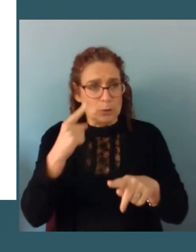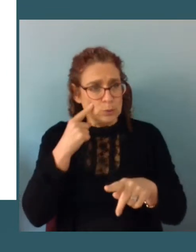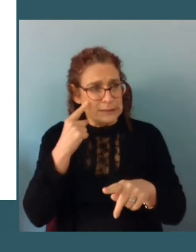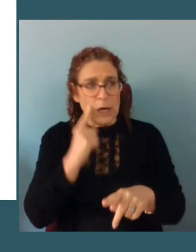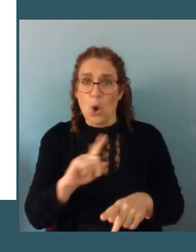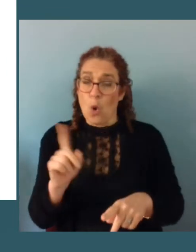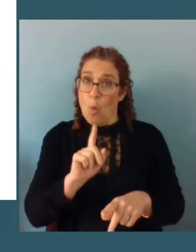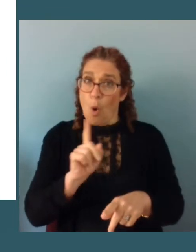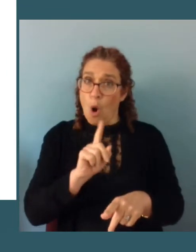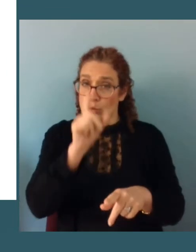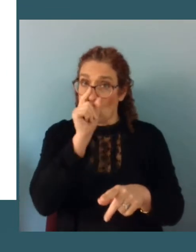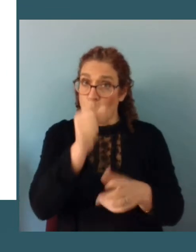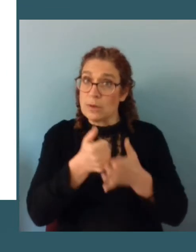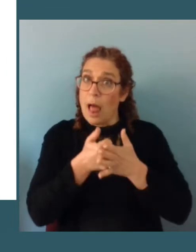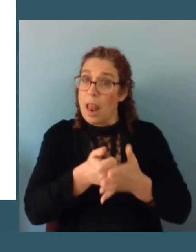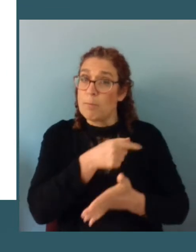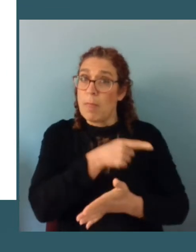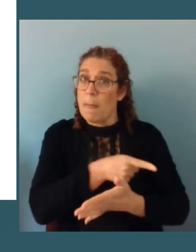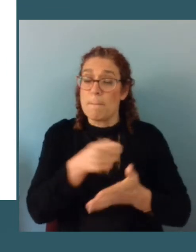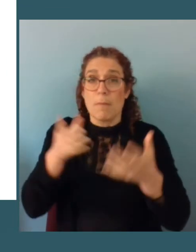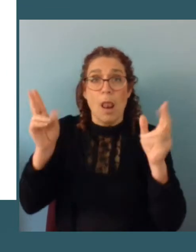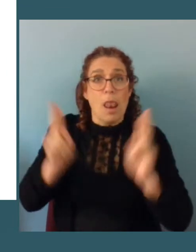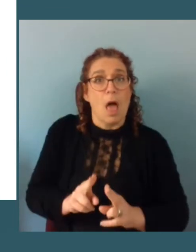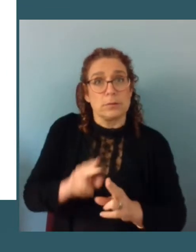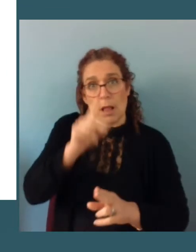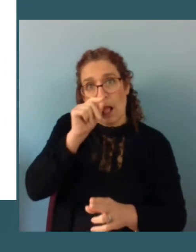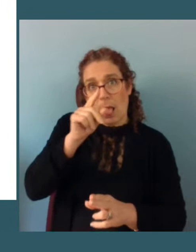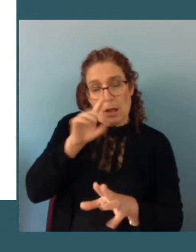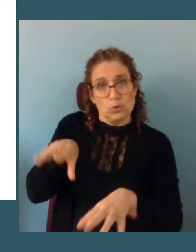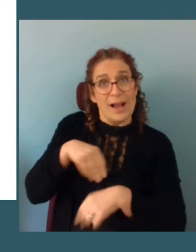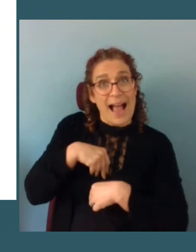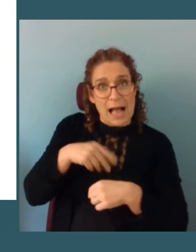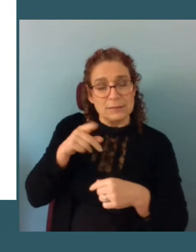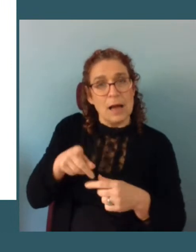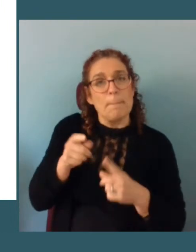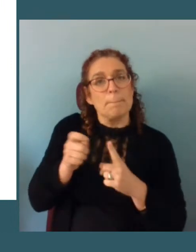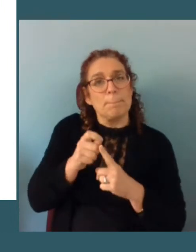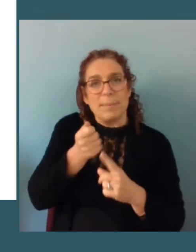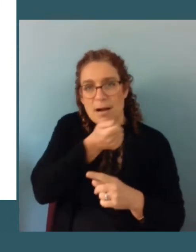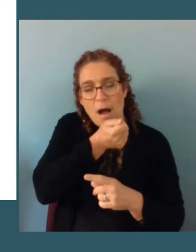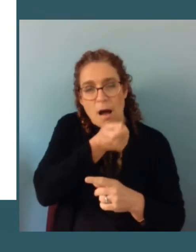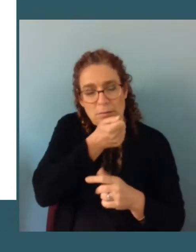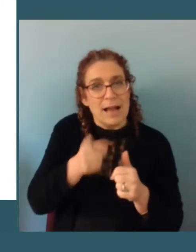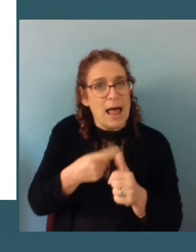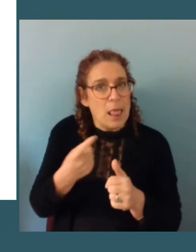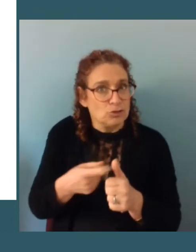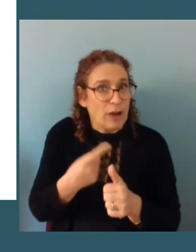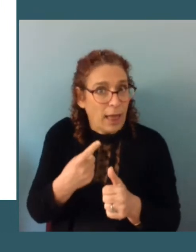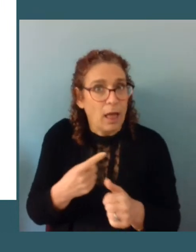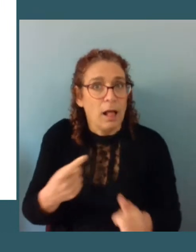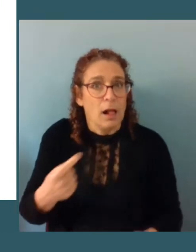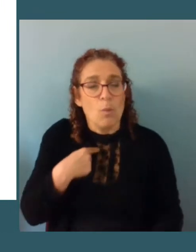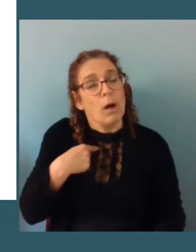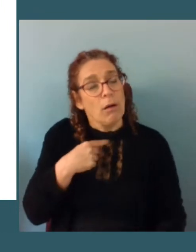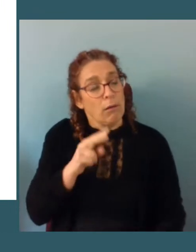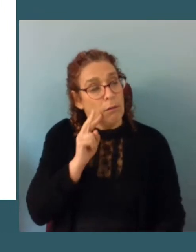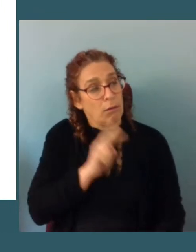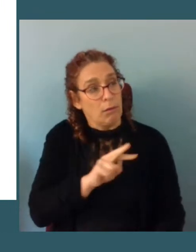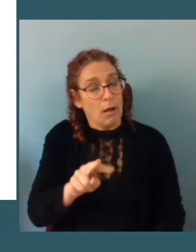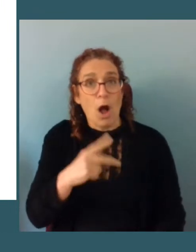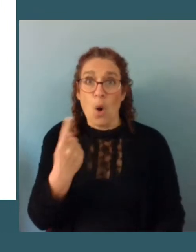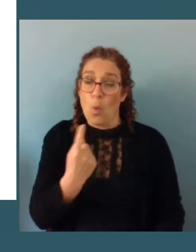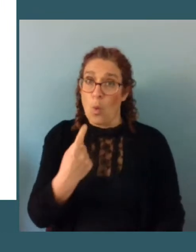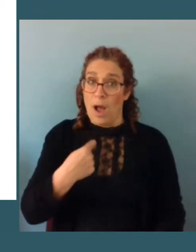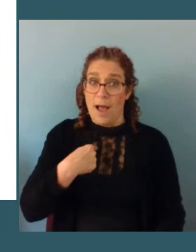factors. And what was obvious on looking at this birth cohort was that the female